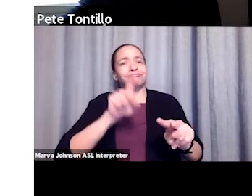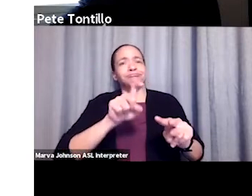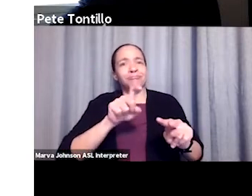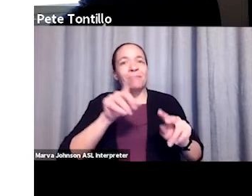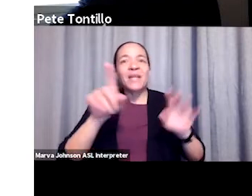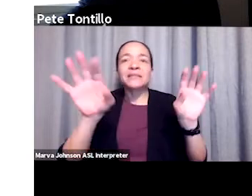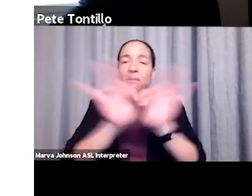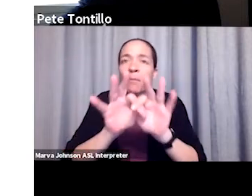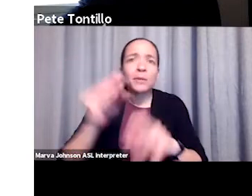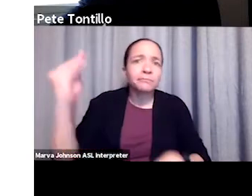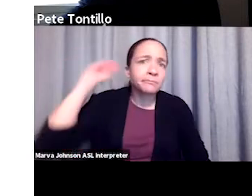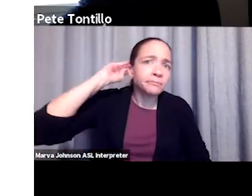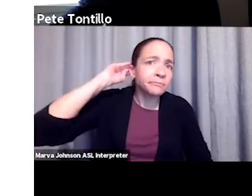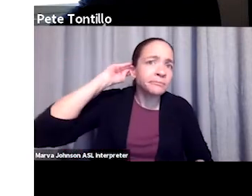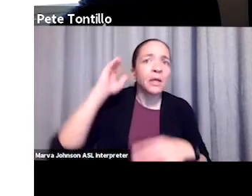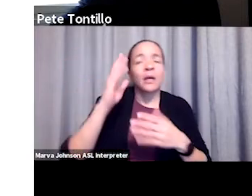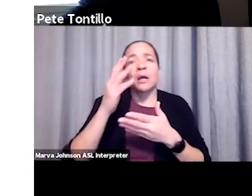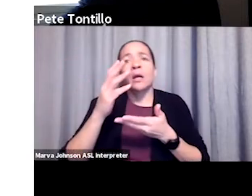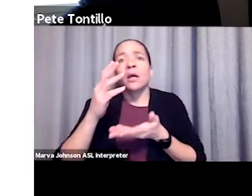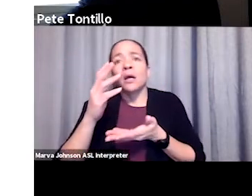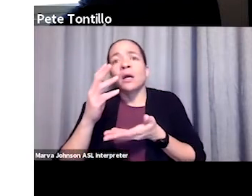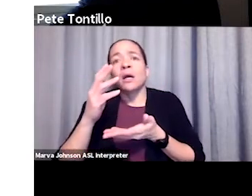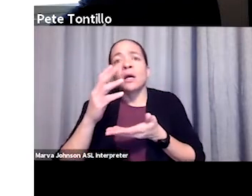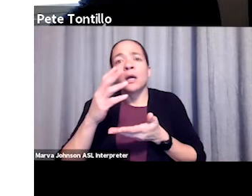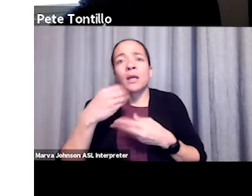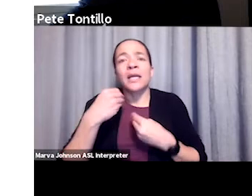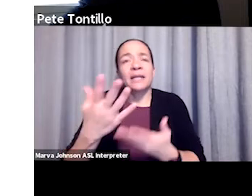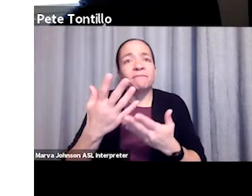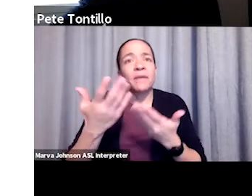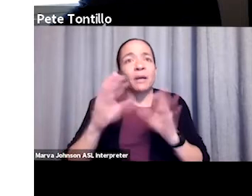days and really represents an opportunity to reach out and appeal to.